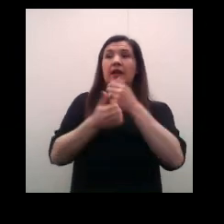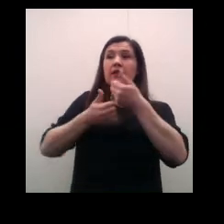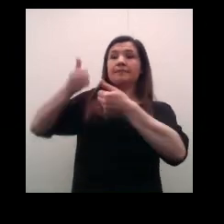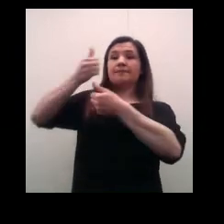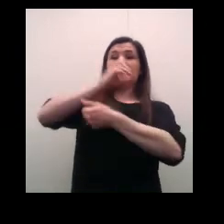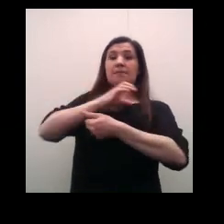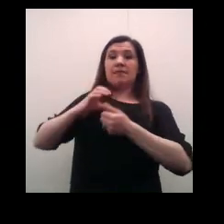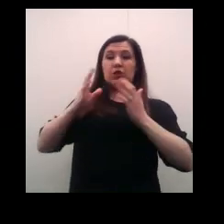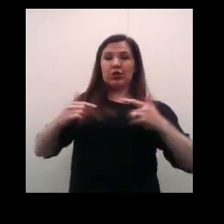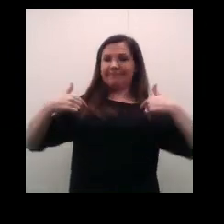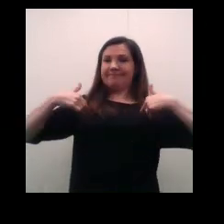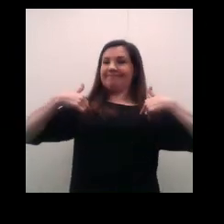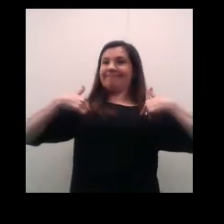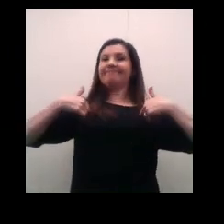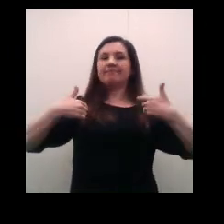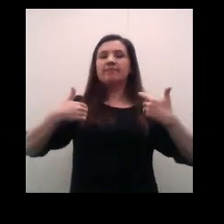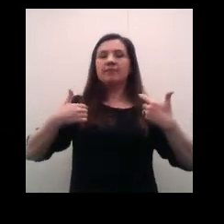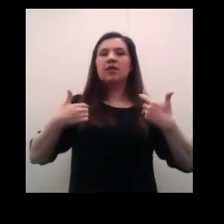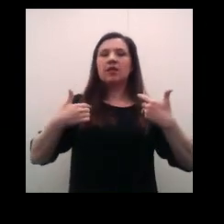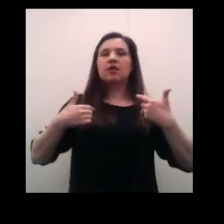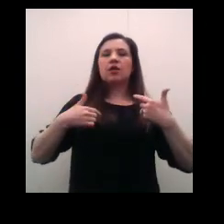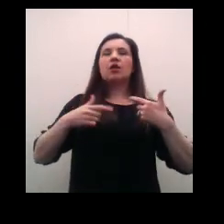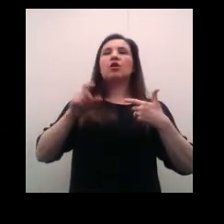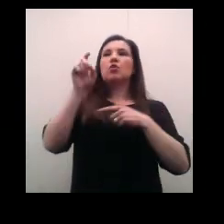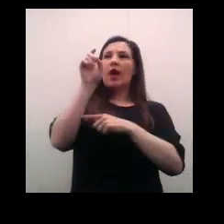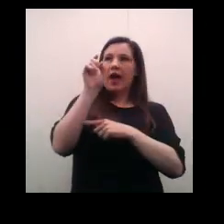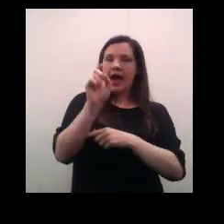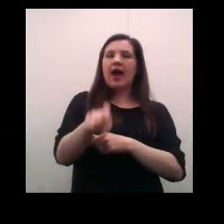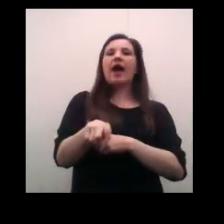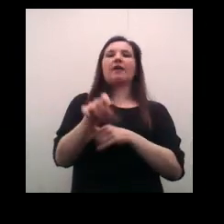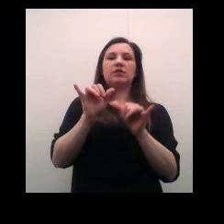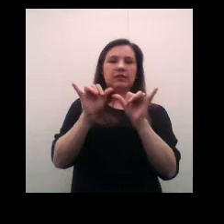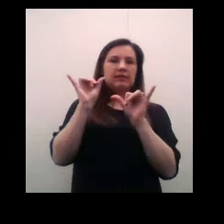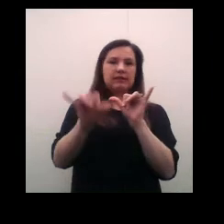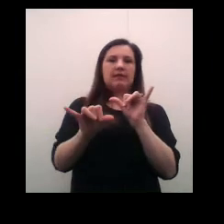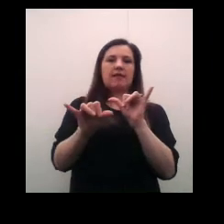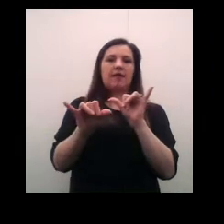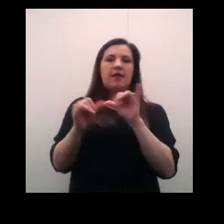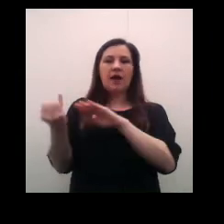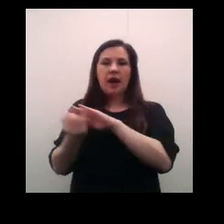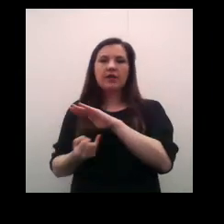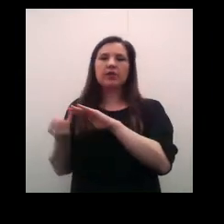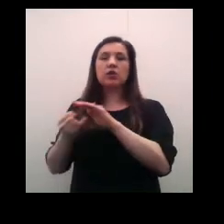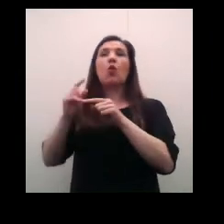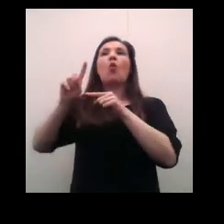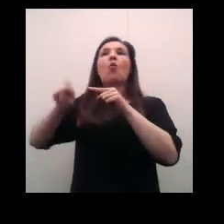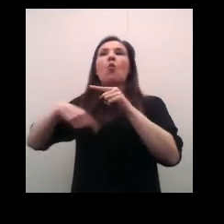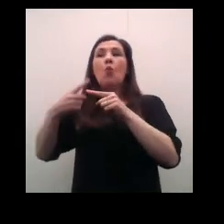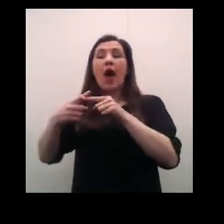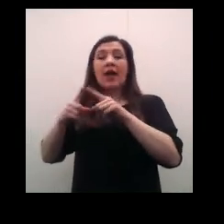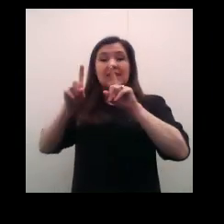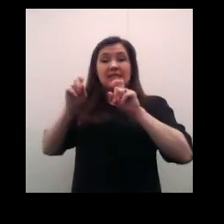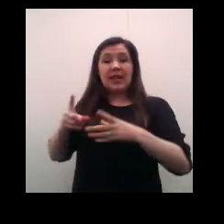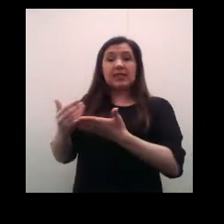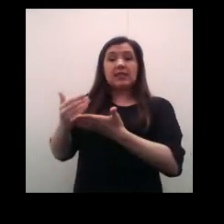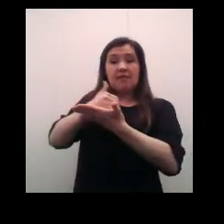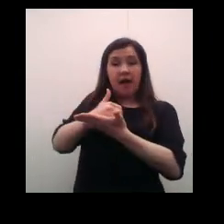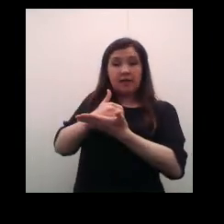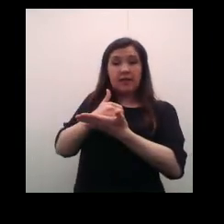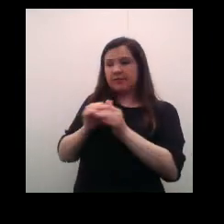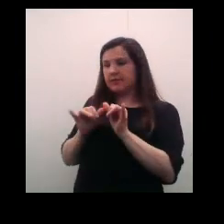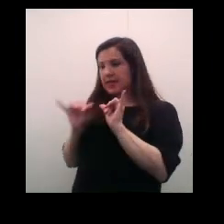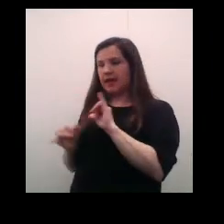that's you have to remain in isolation when your specimen is collected.